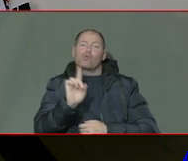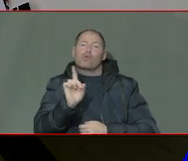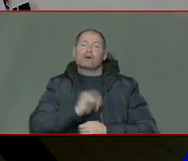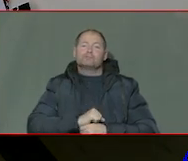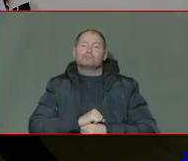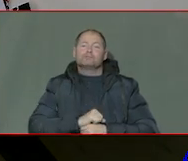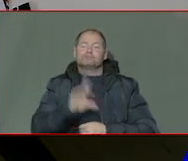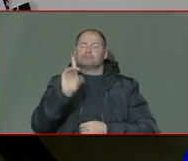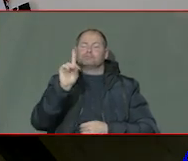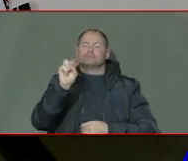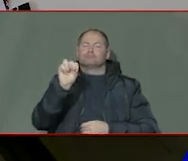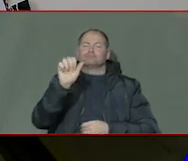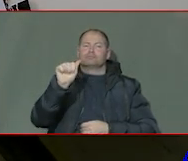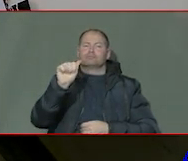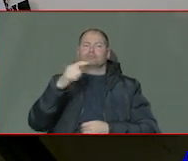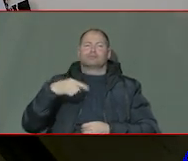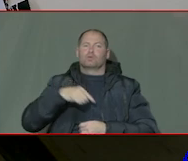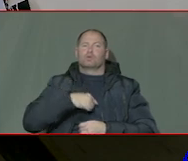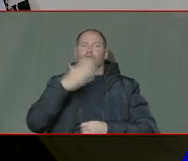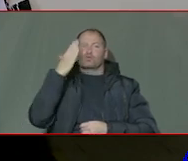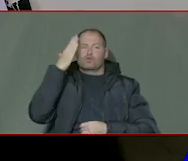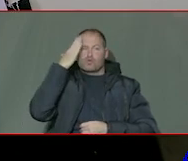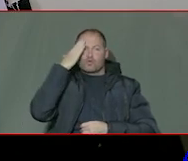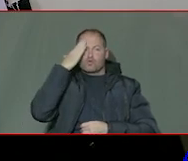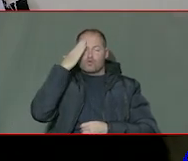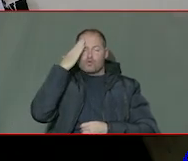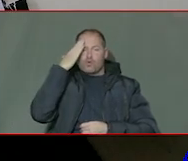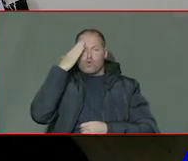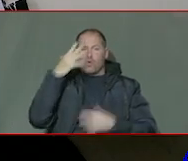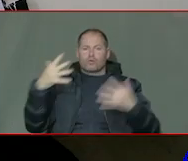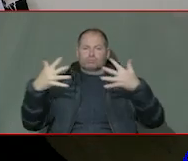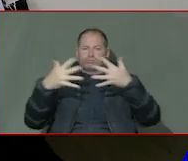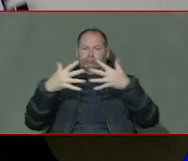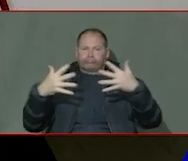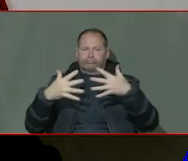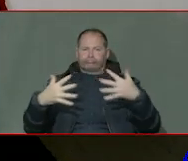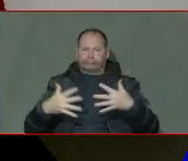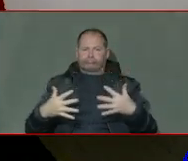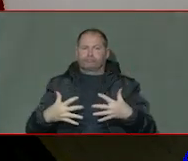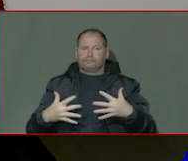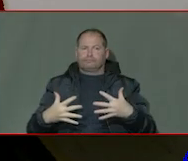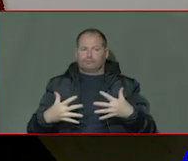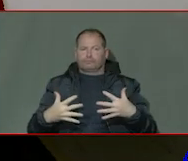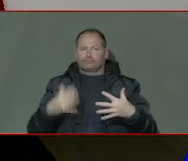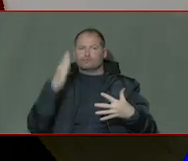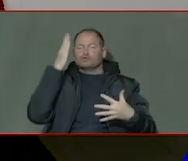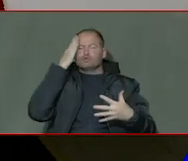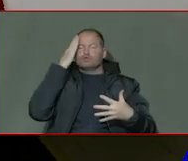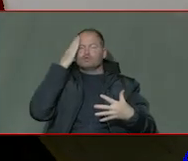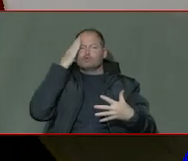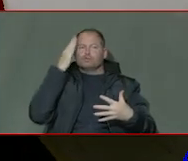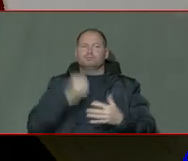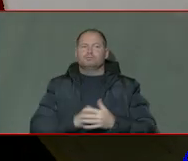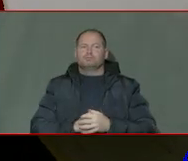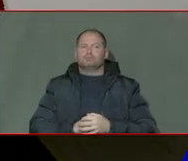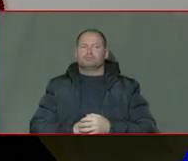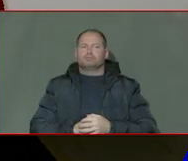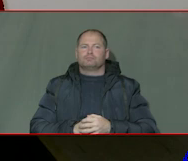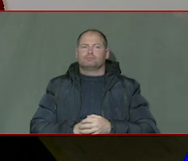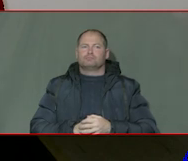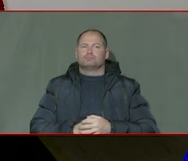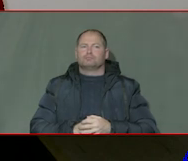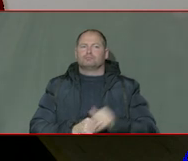DNA we know that we have the pairing of the nitrogenous base, again, we know that adenine is equal to